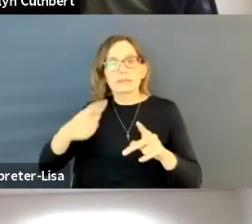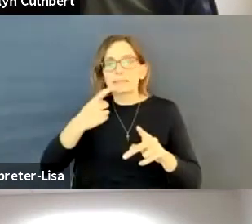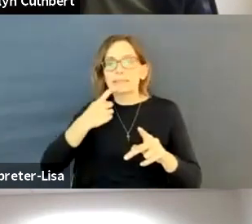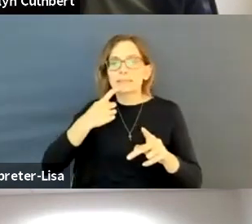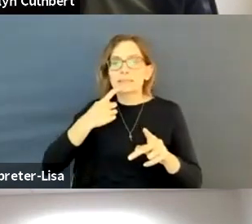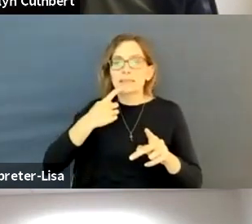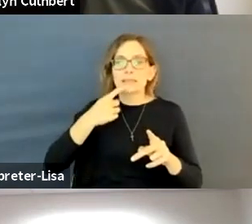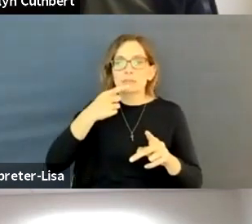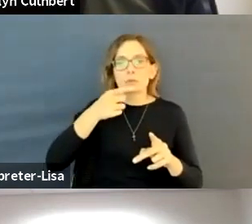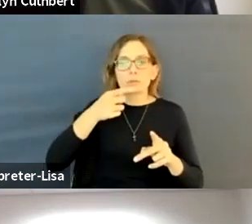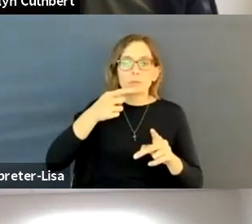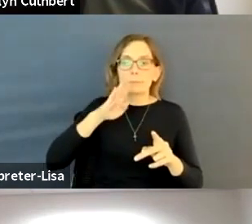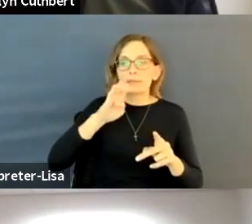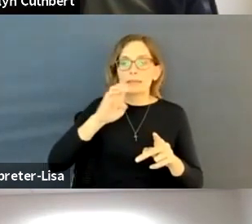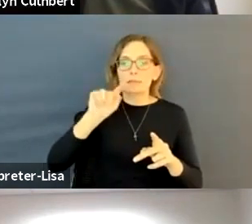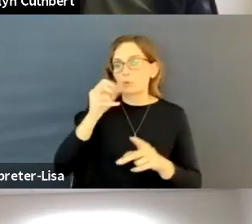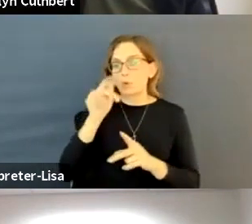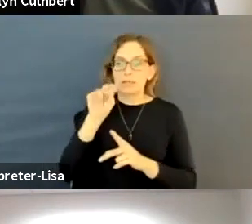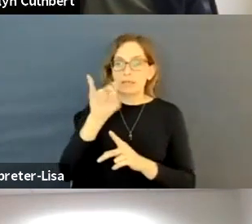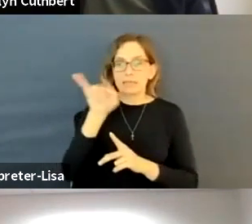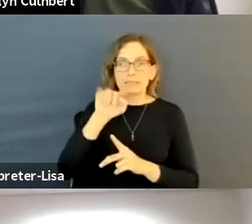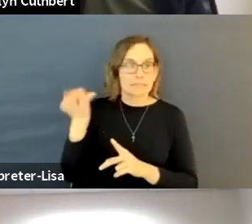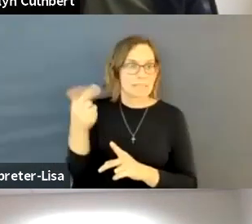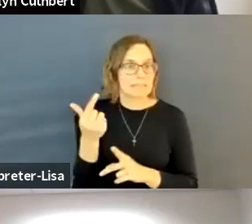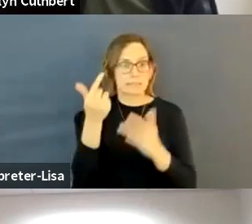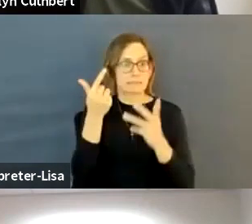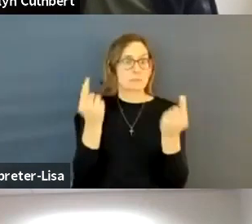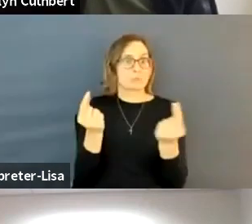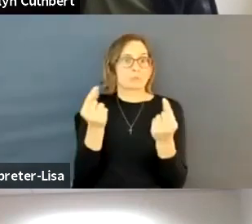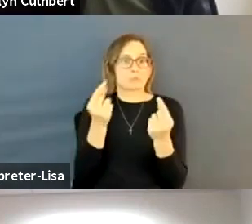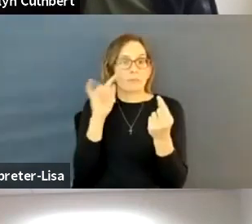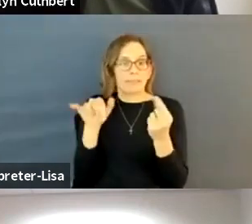are being tokenizing? Like, what do you do in that situation?